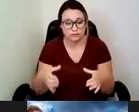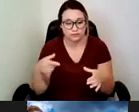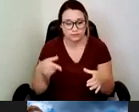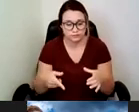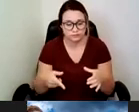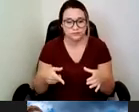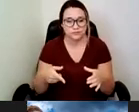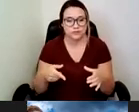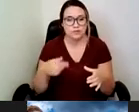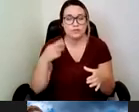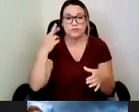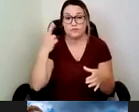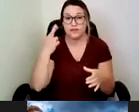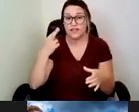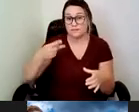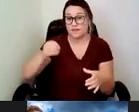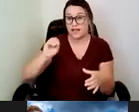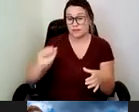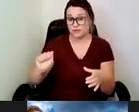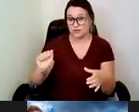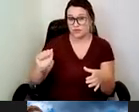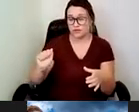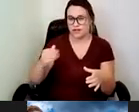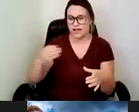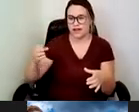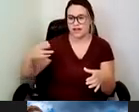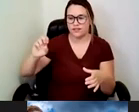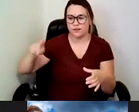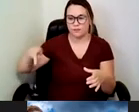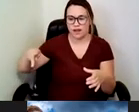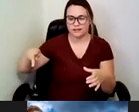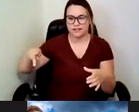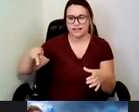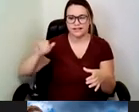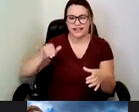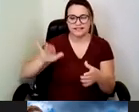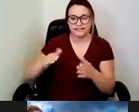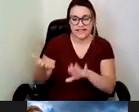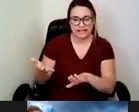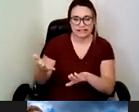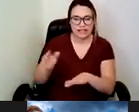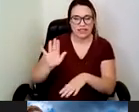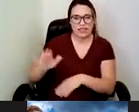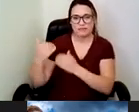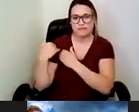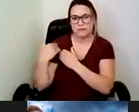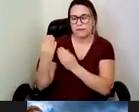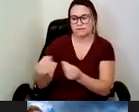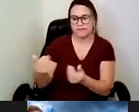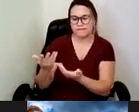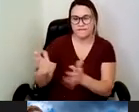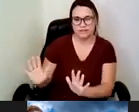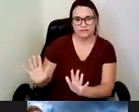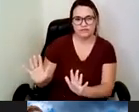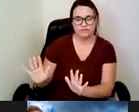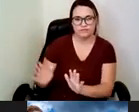power of attorney and the healthcare proxy end at death. So they end at death and then like the executor of the will comes out. And